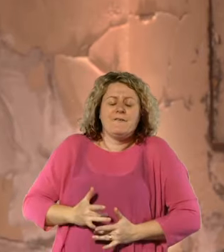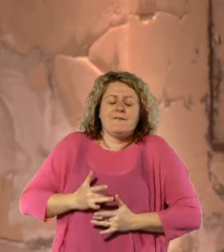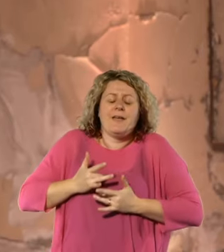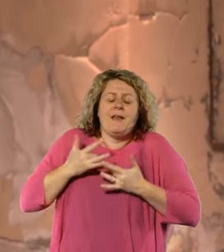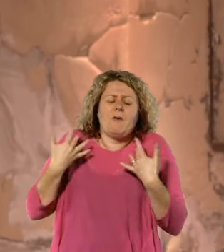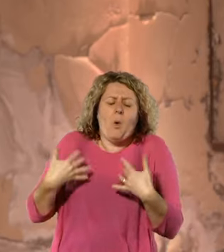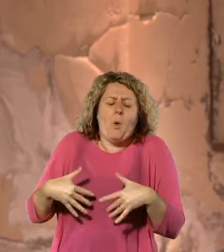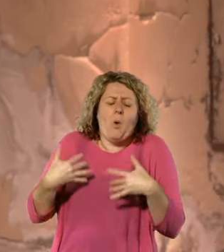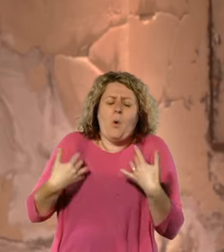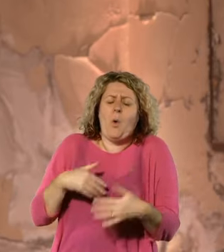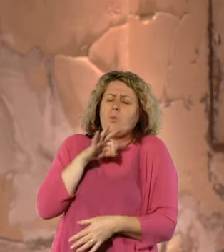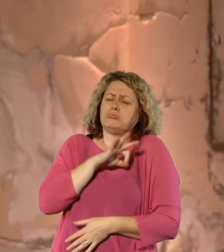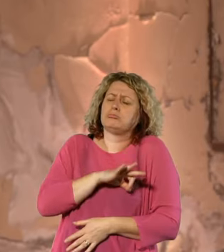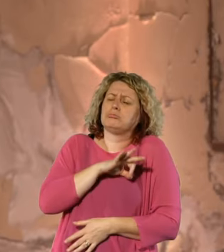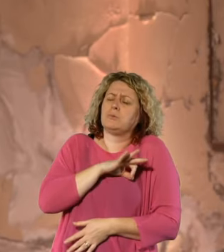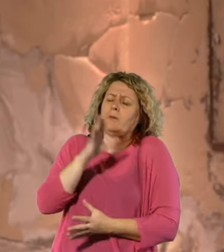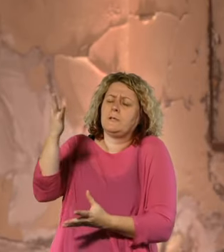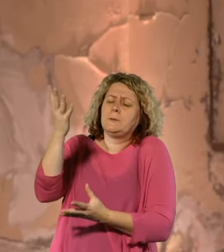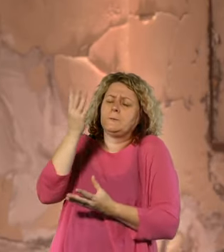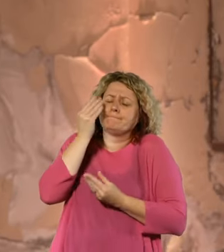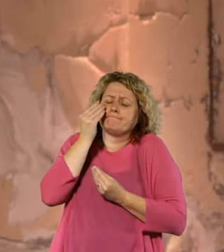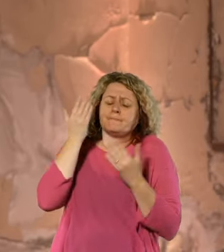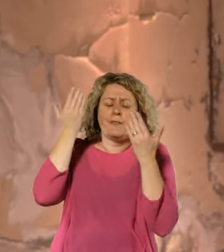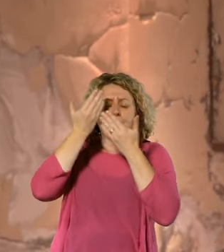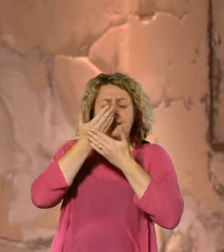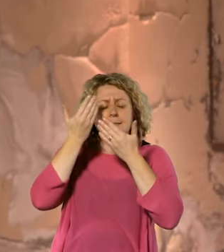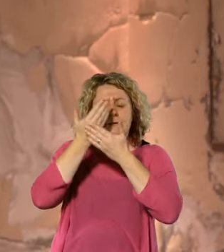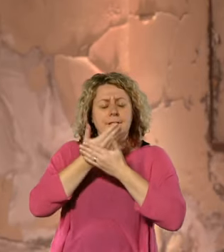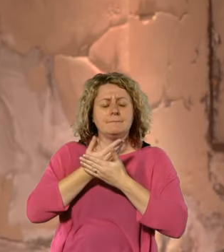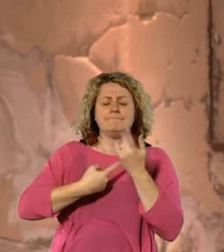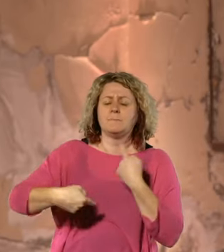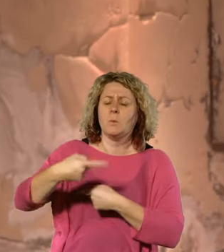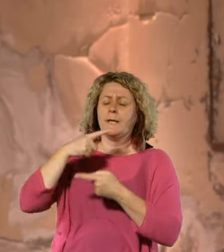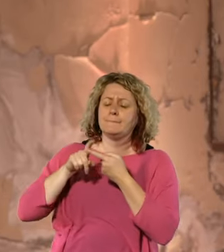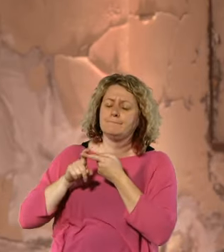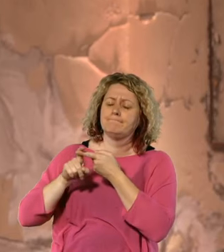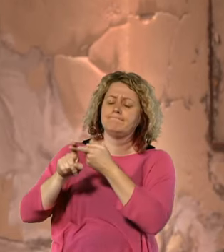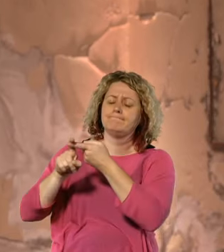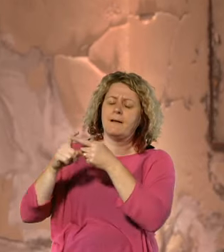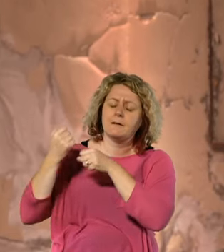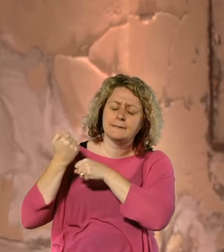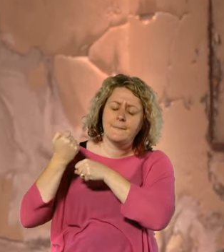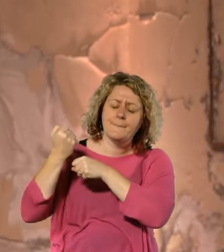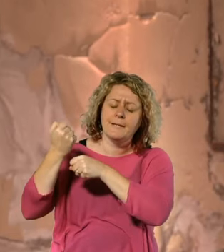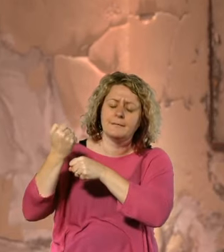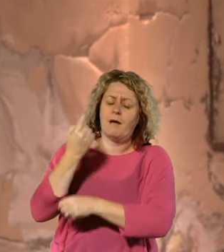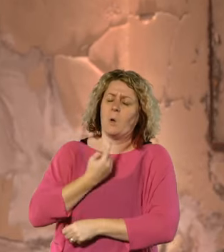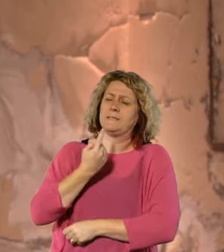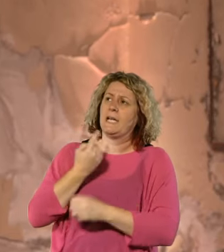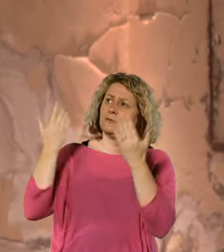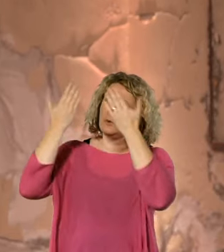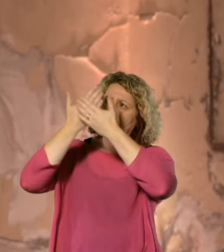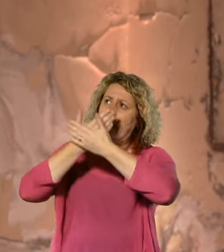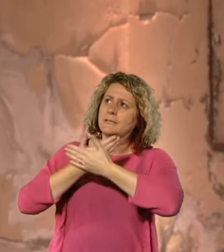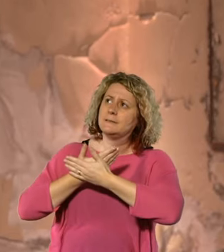evening? We rely on your word and commit ourselves to you tonight. We ask you would open our ears so that we may hear